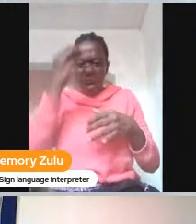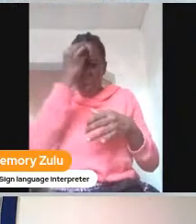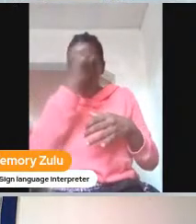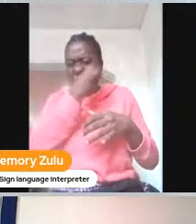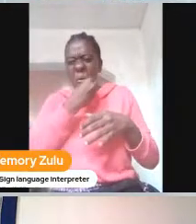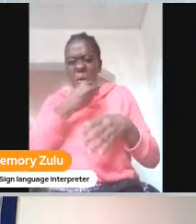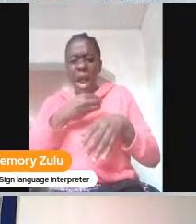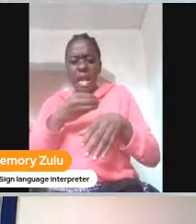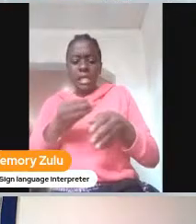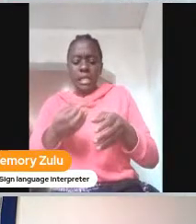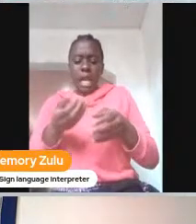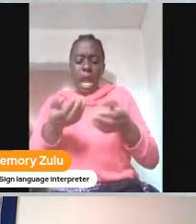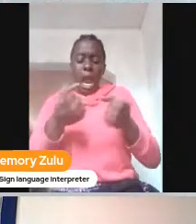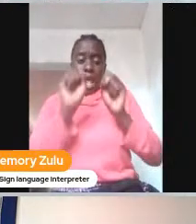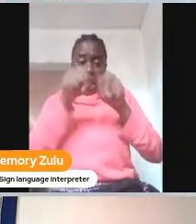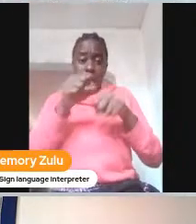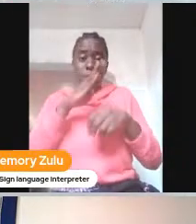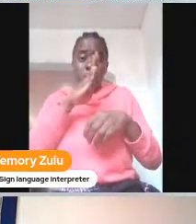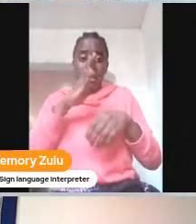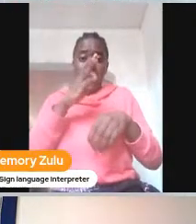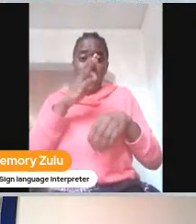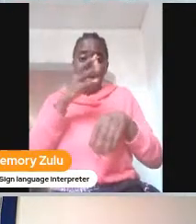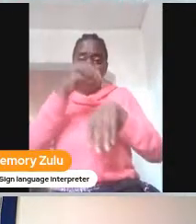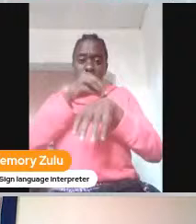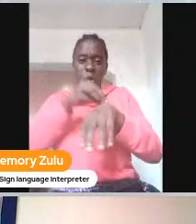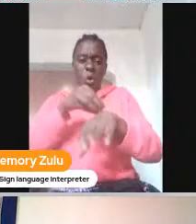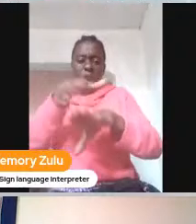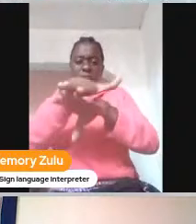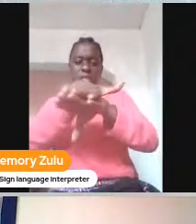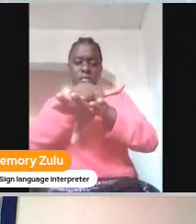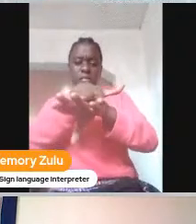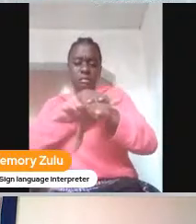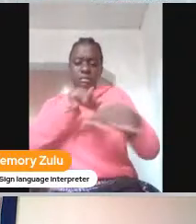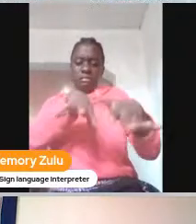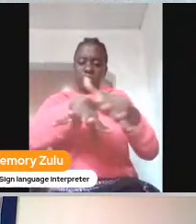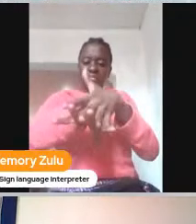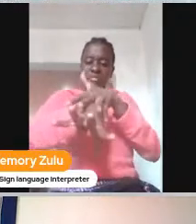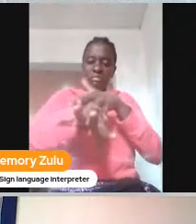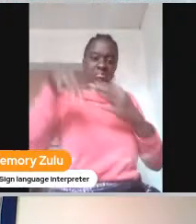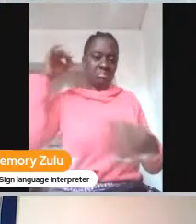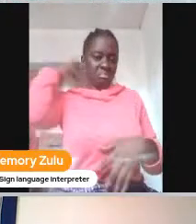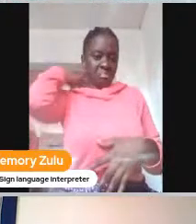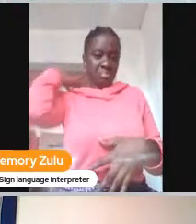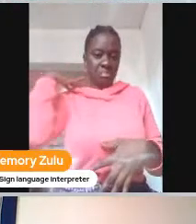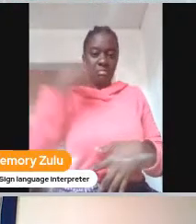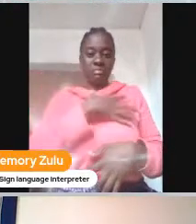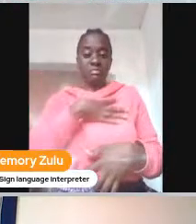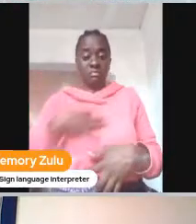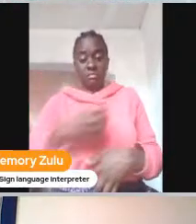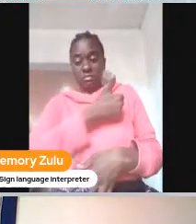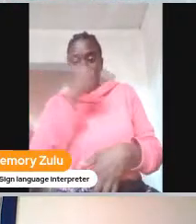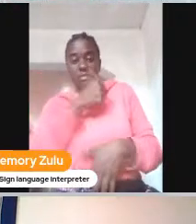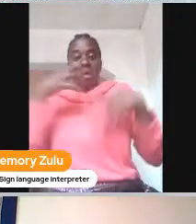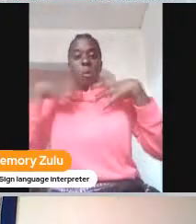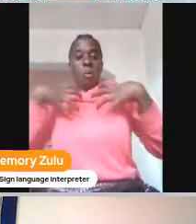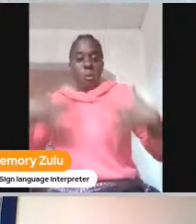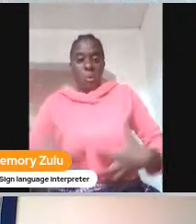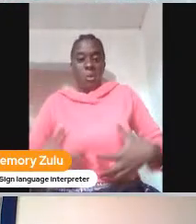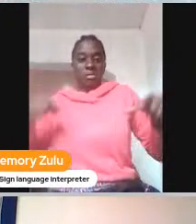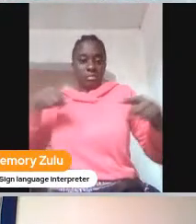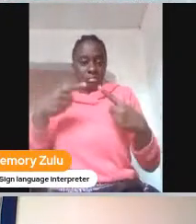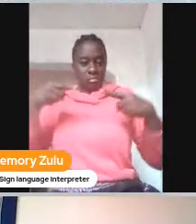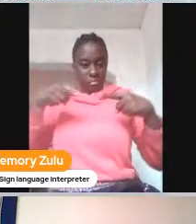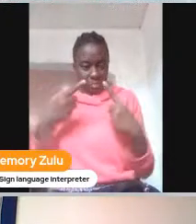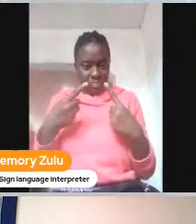even on the hands, like generalized body pain. That is the second stage, which is secondary. Then from there, it will